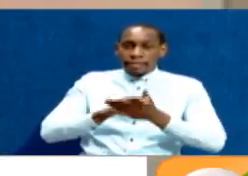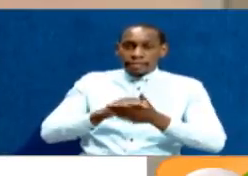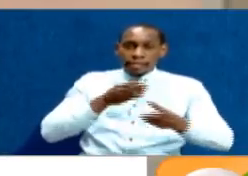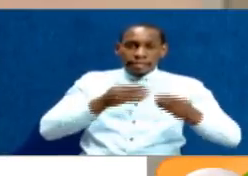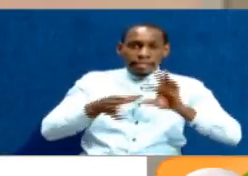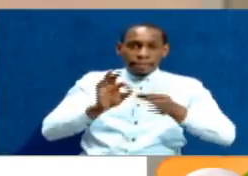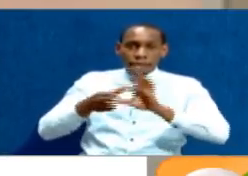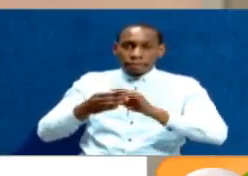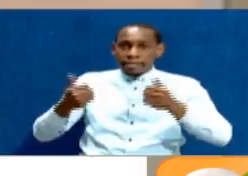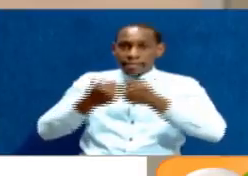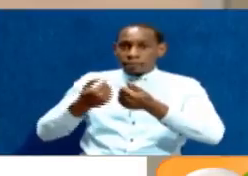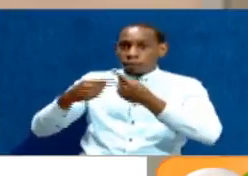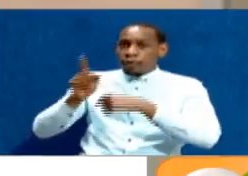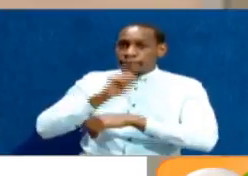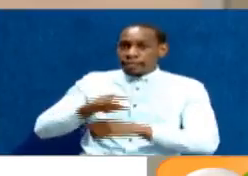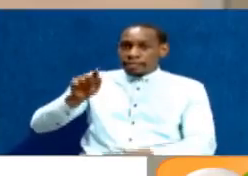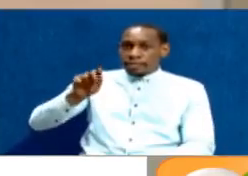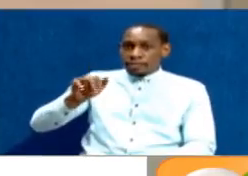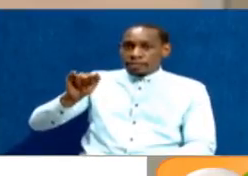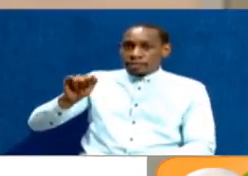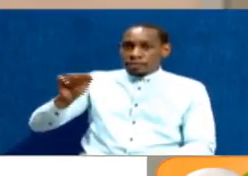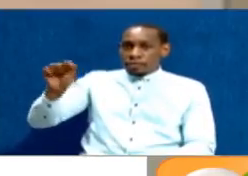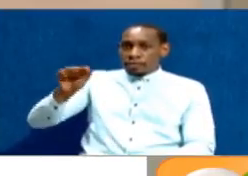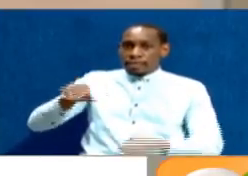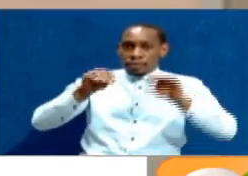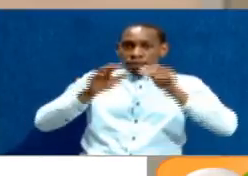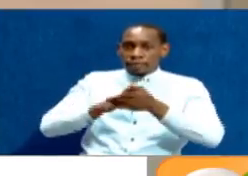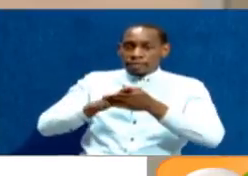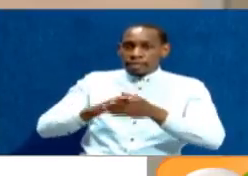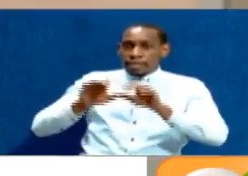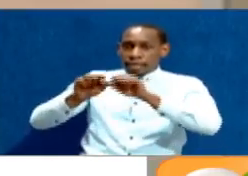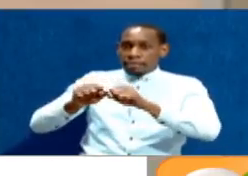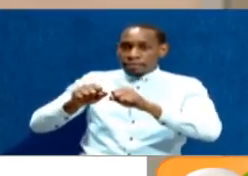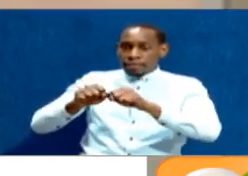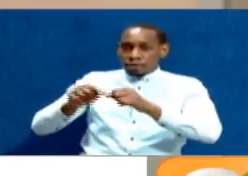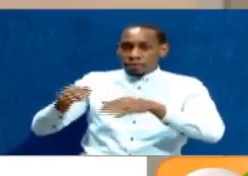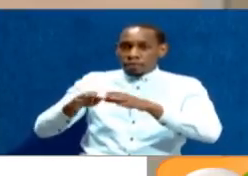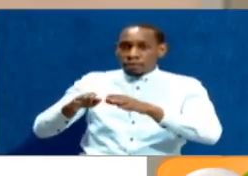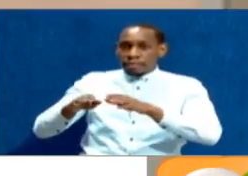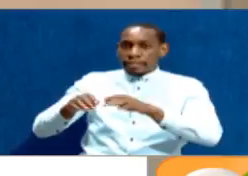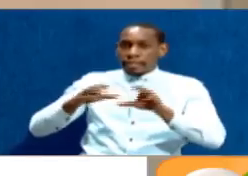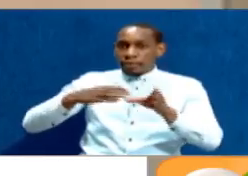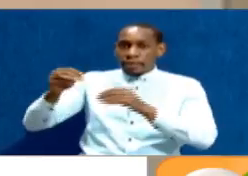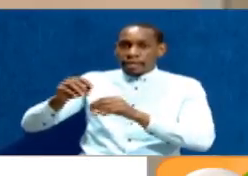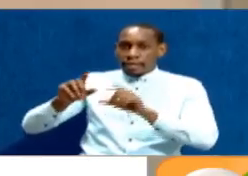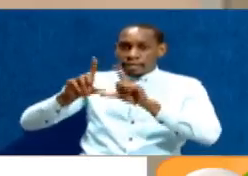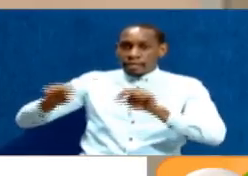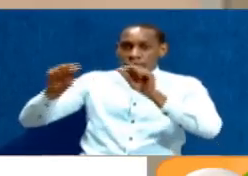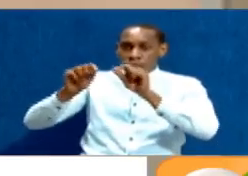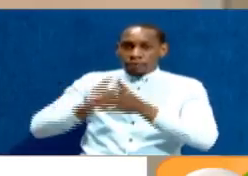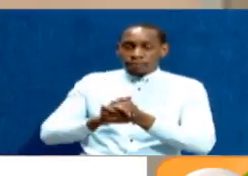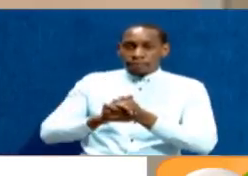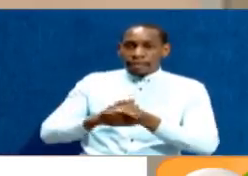Paralympic Games after winning in the Tunis qualifiers, earning her a ticket to the Tokyo Games. The 29-year-old is now training